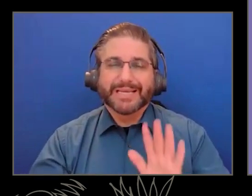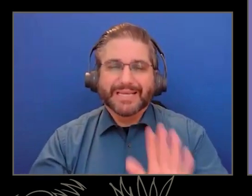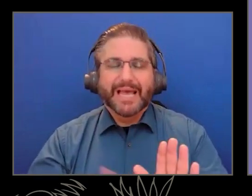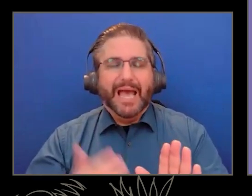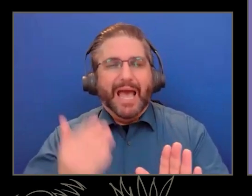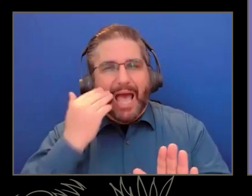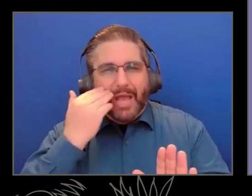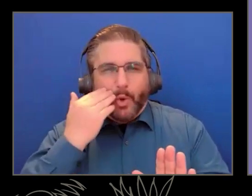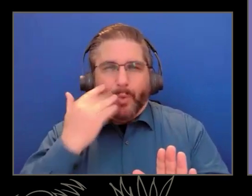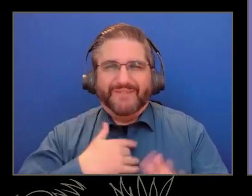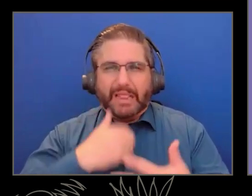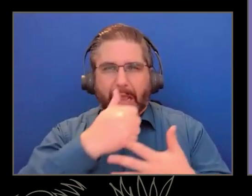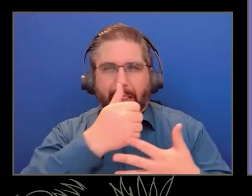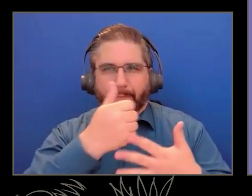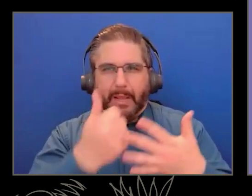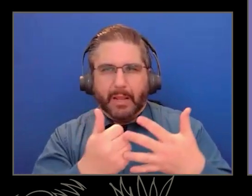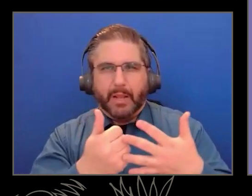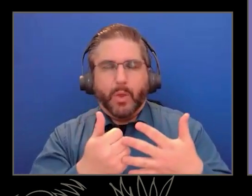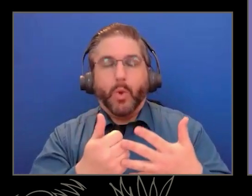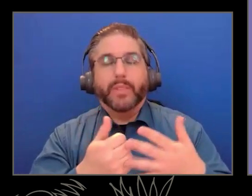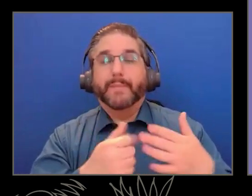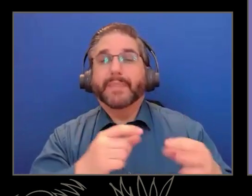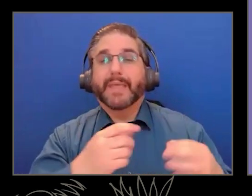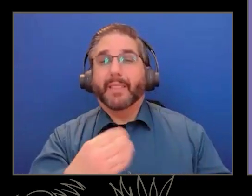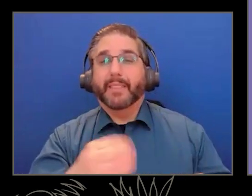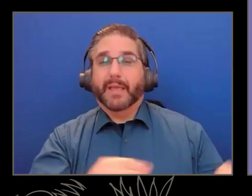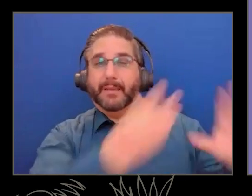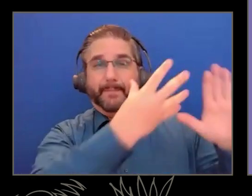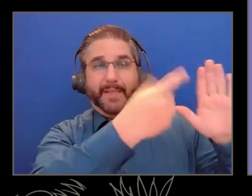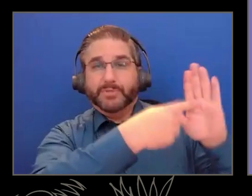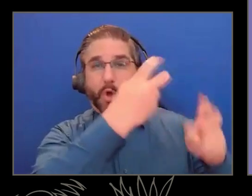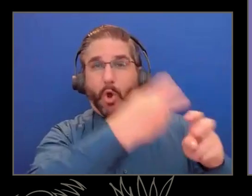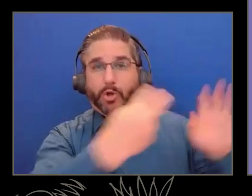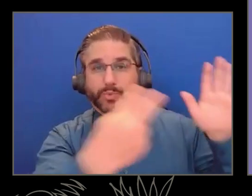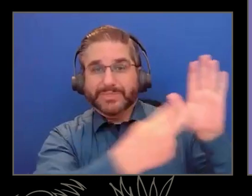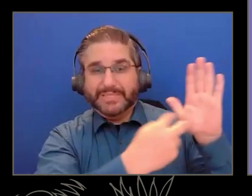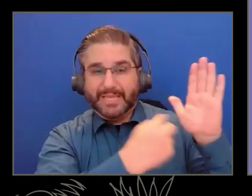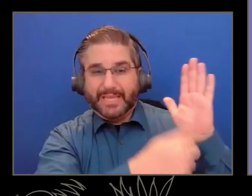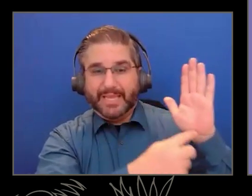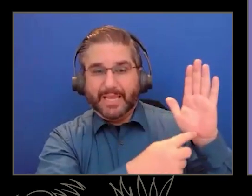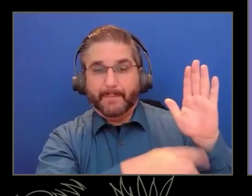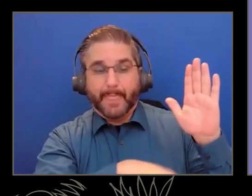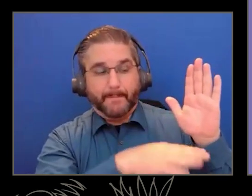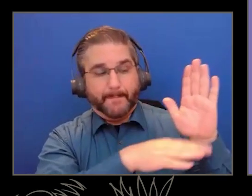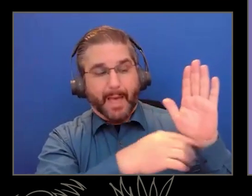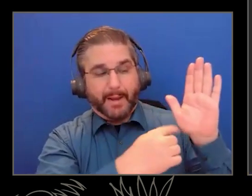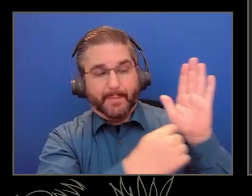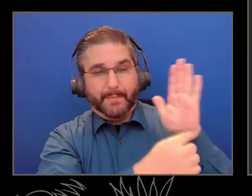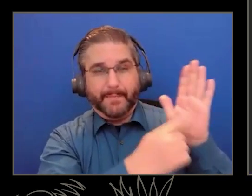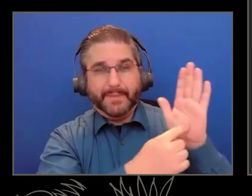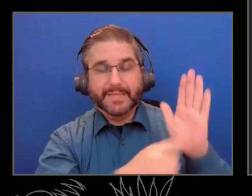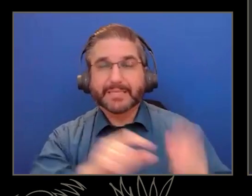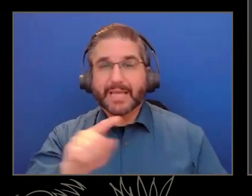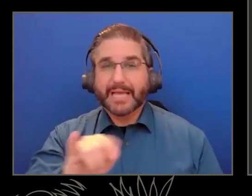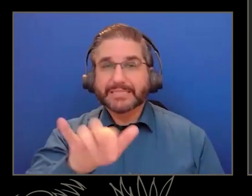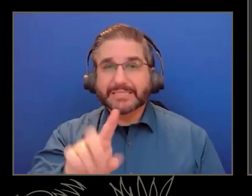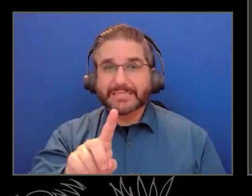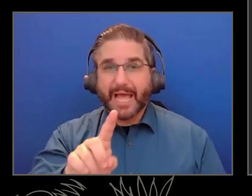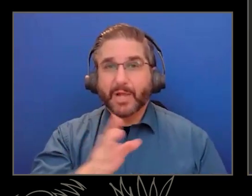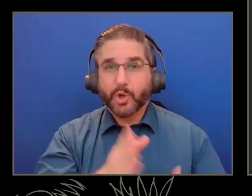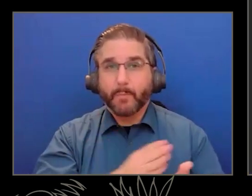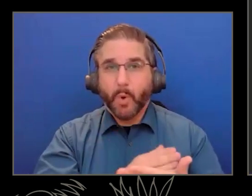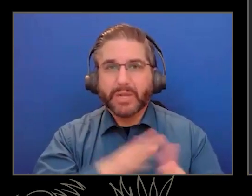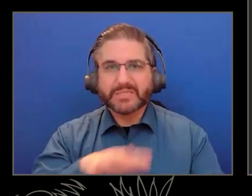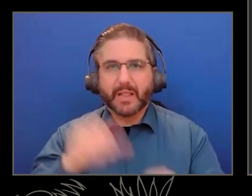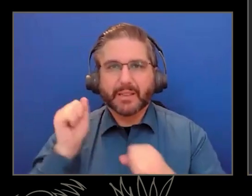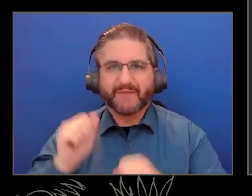on the bottom, so for anybody who is in the back and can't see, the bottom says that styled components has left the chat. So before